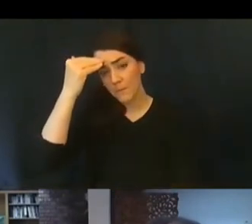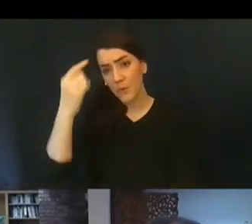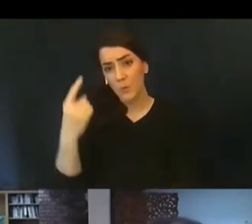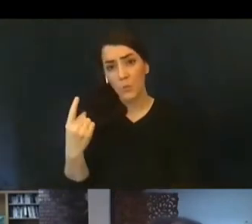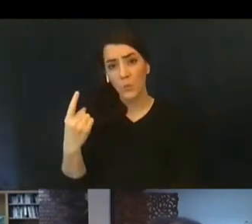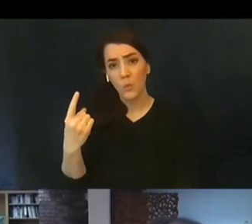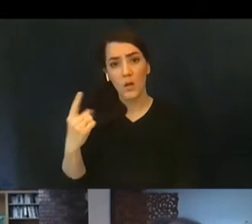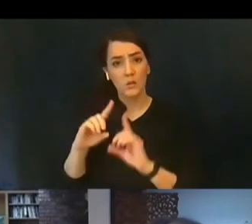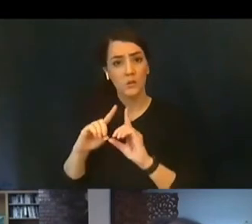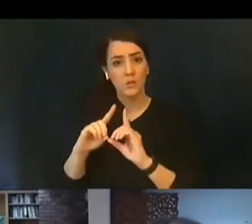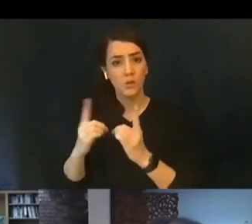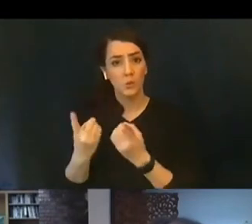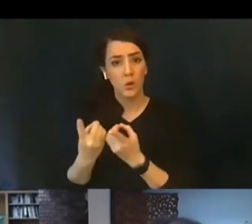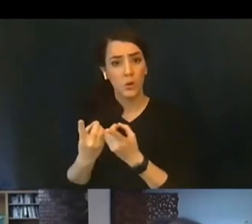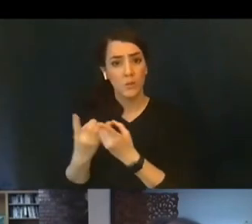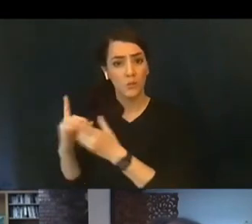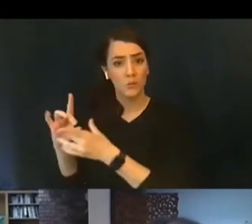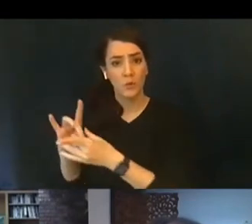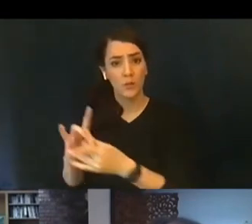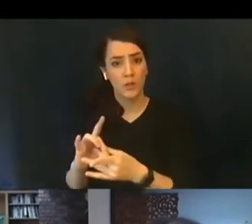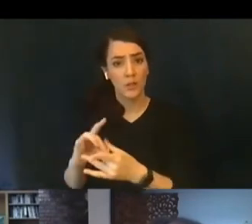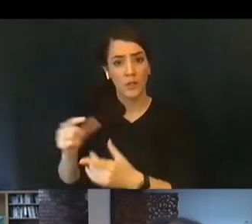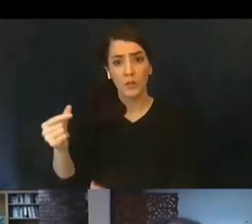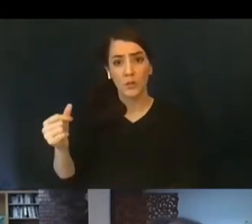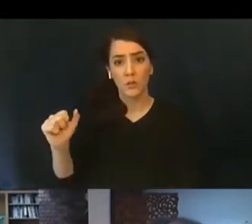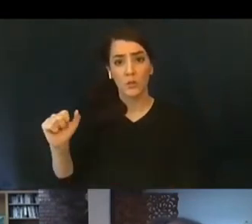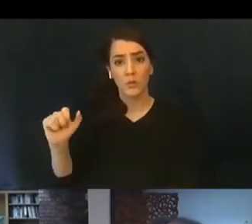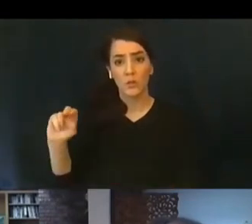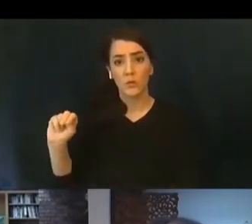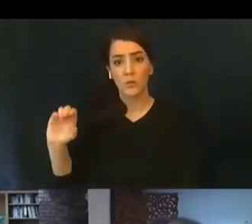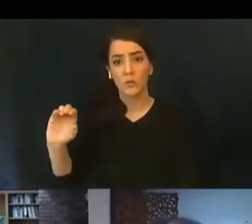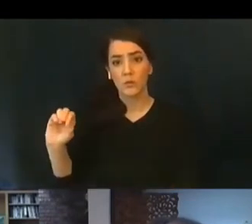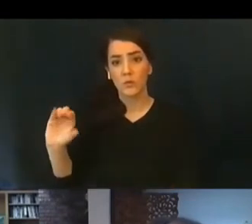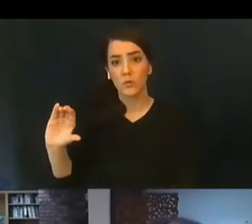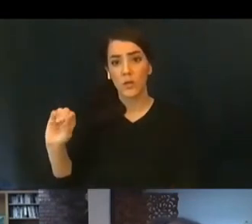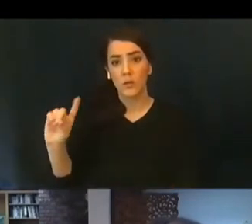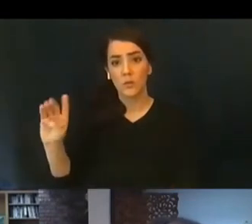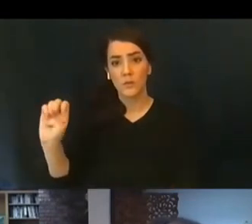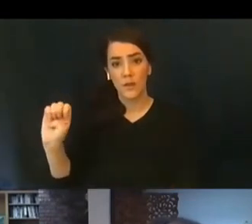on genocide studies that's been opened and has some university.